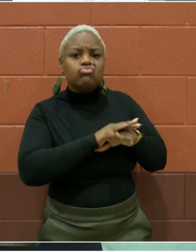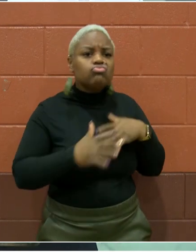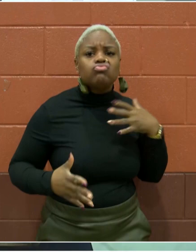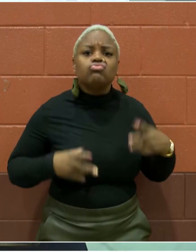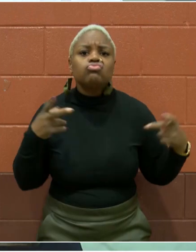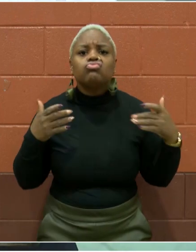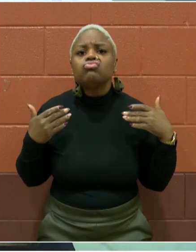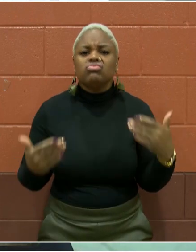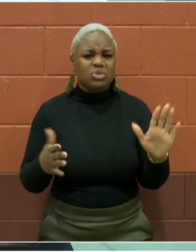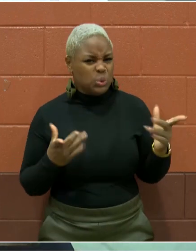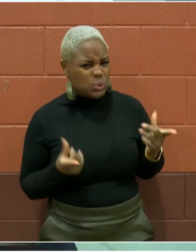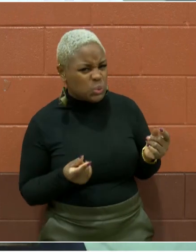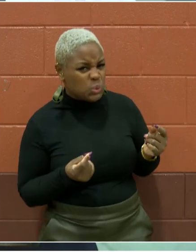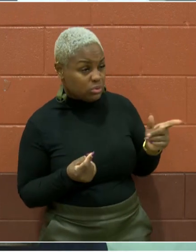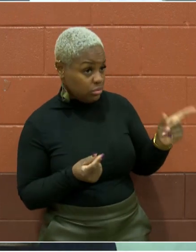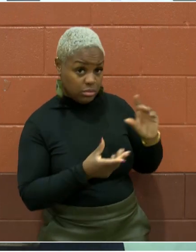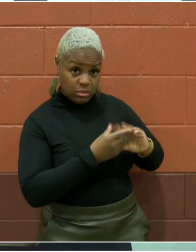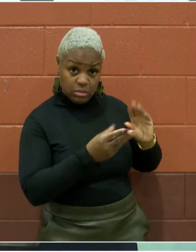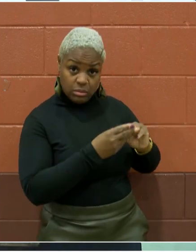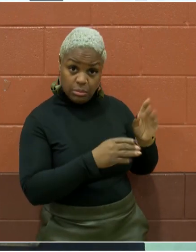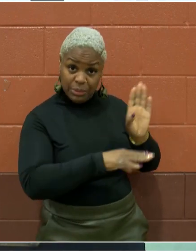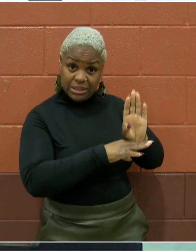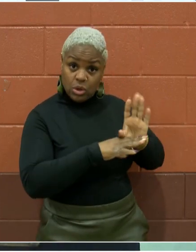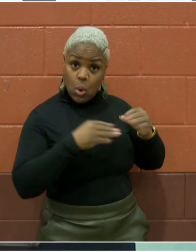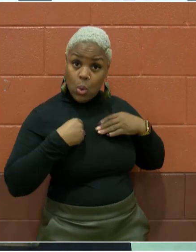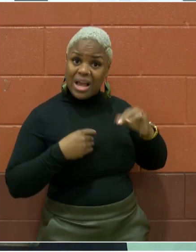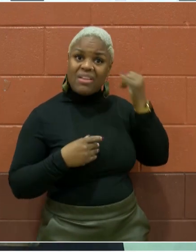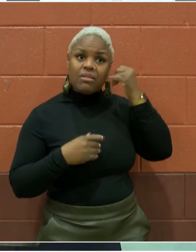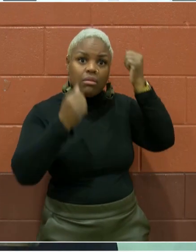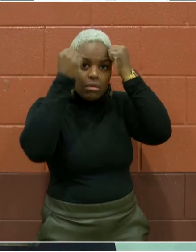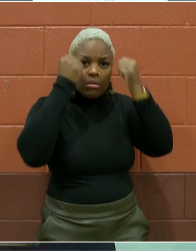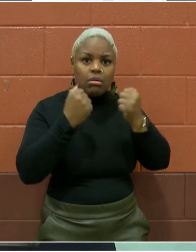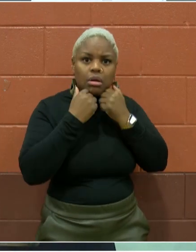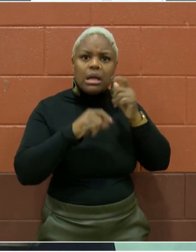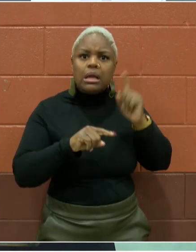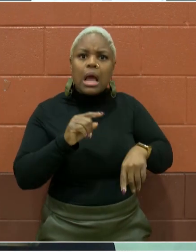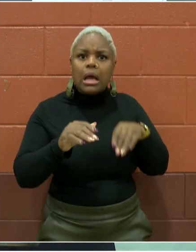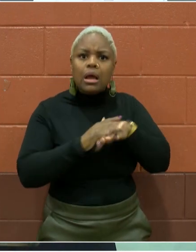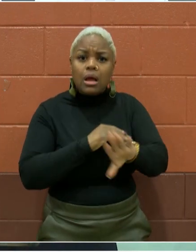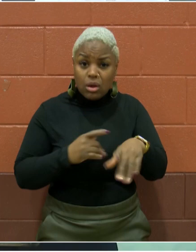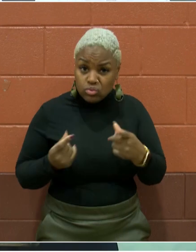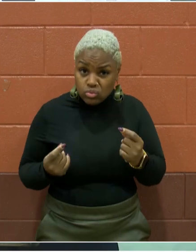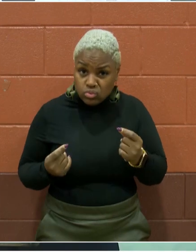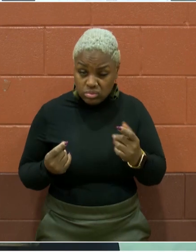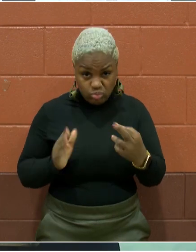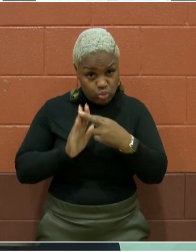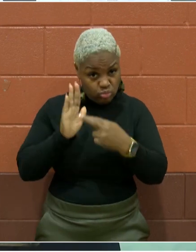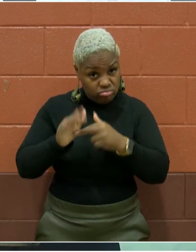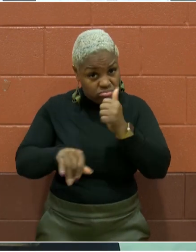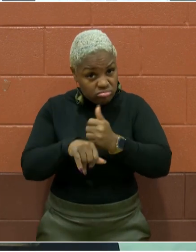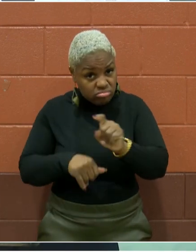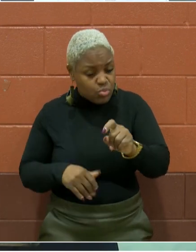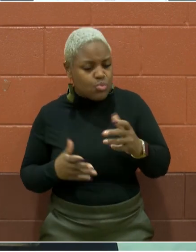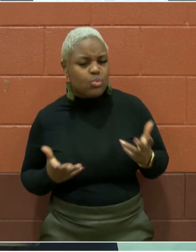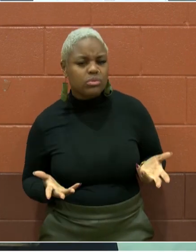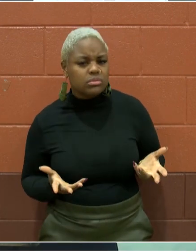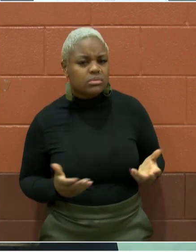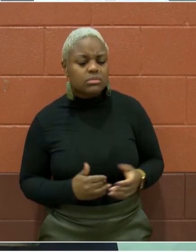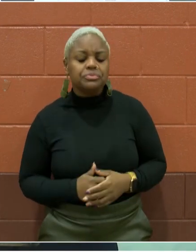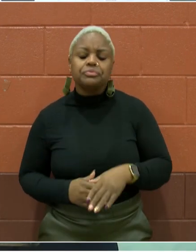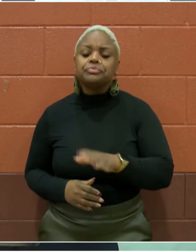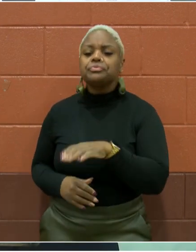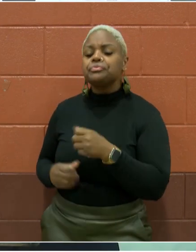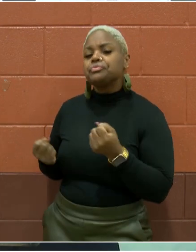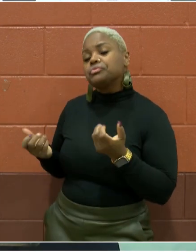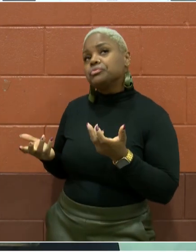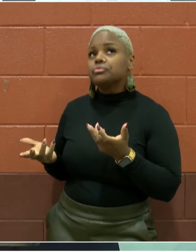and business owners and security members, if they're wearing masks, don't let them in? Can you speak to that? What I will say is that, you know, I've visited